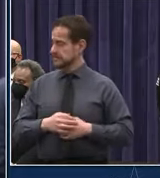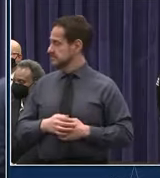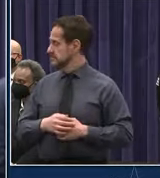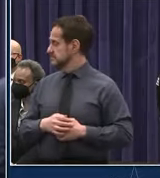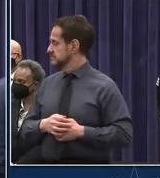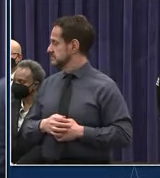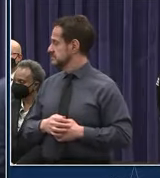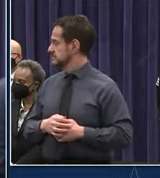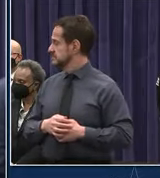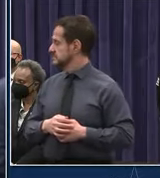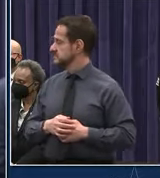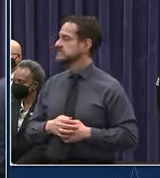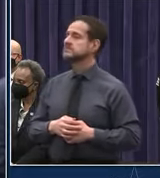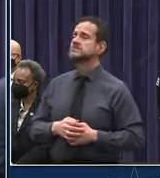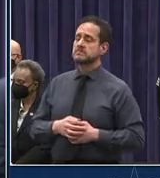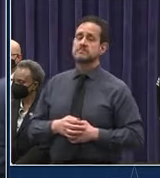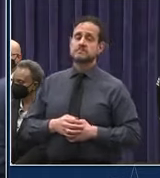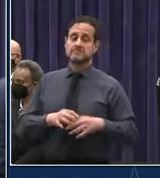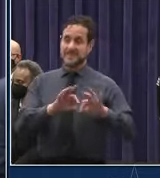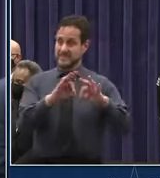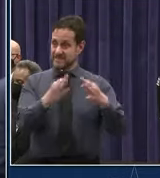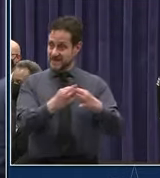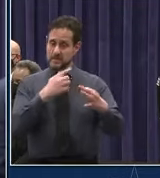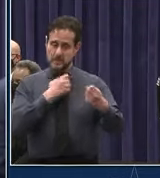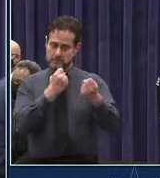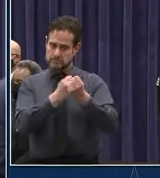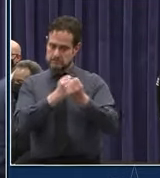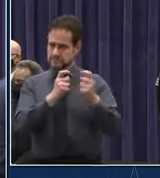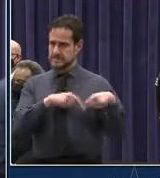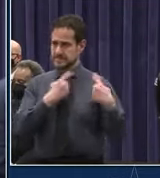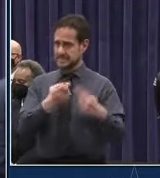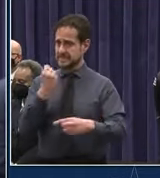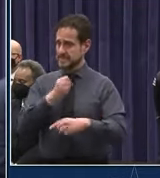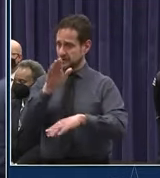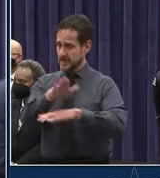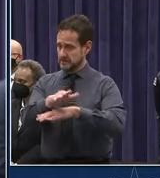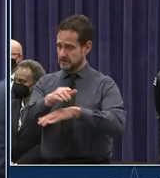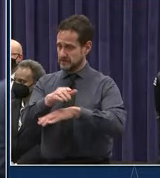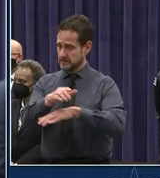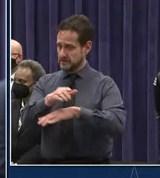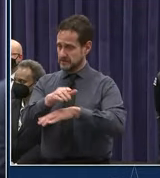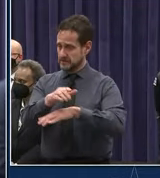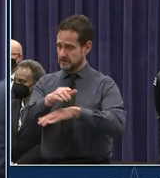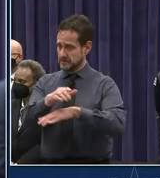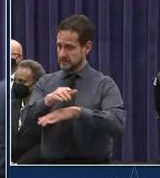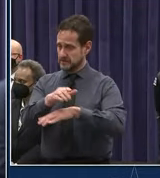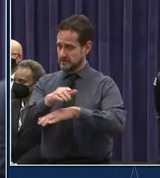We've walked with the family since Saturday afternoon at 2:45. We've walked with them